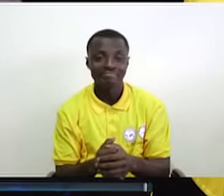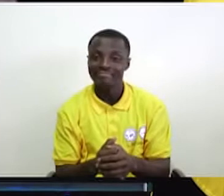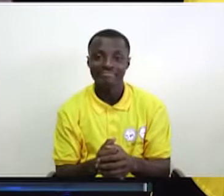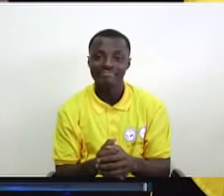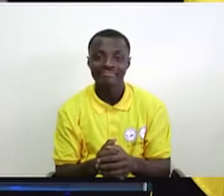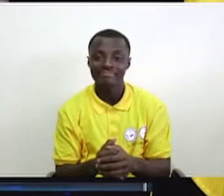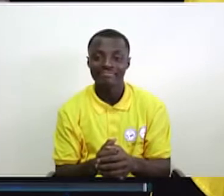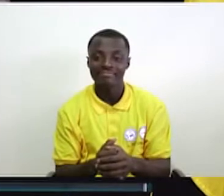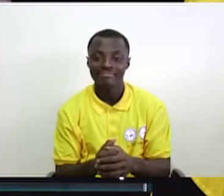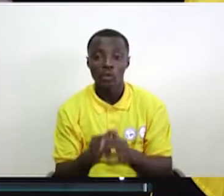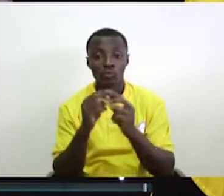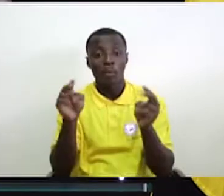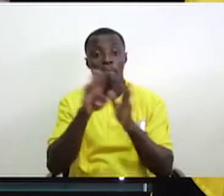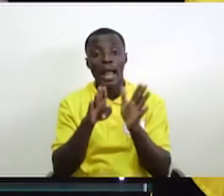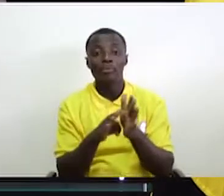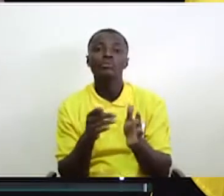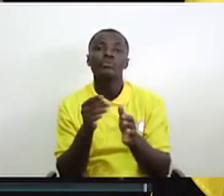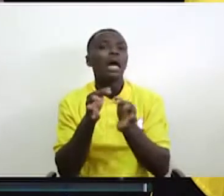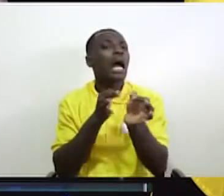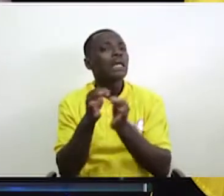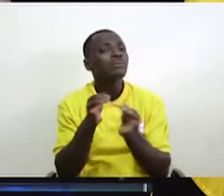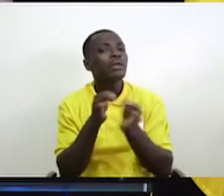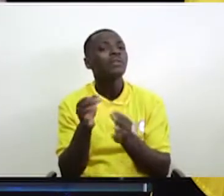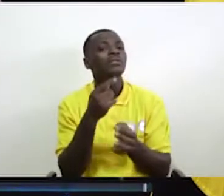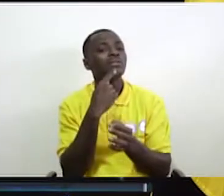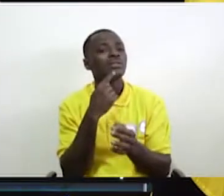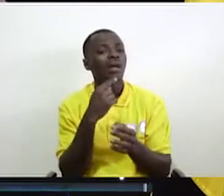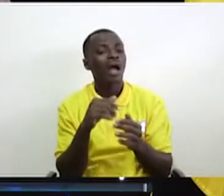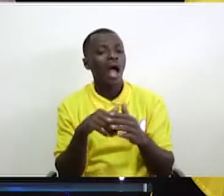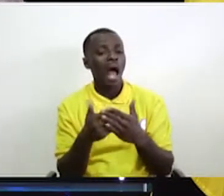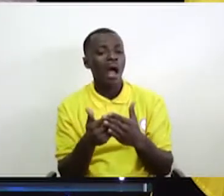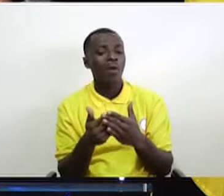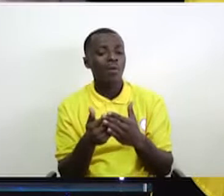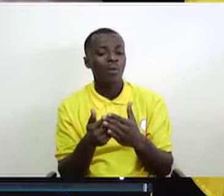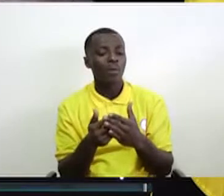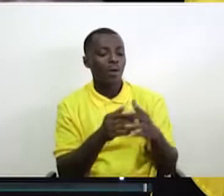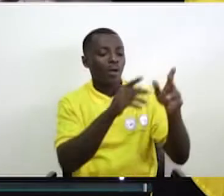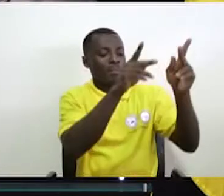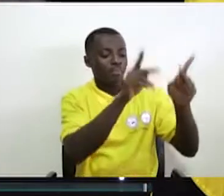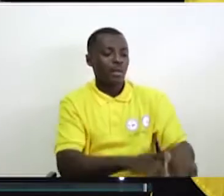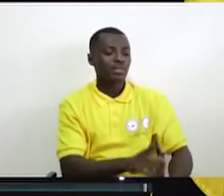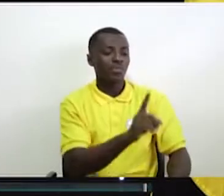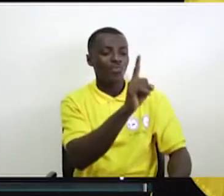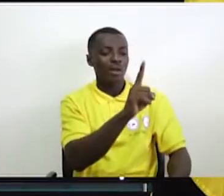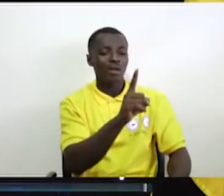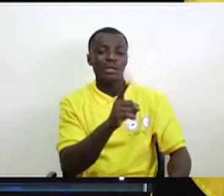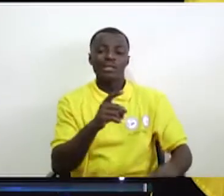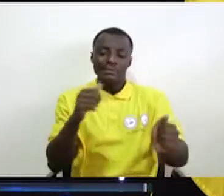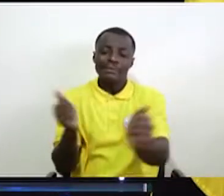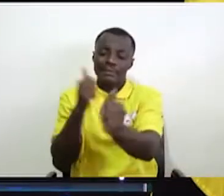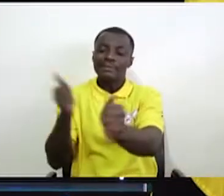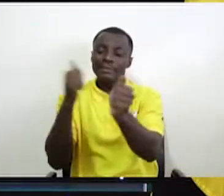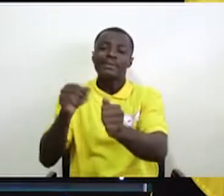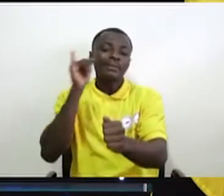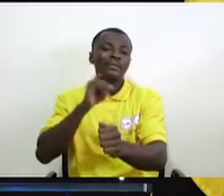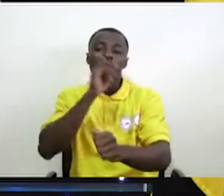The Bible says, how can one chase a thousand of Israelites unless the rock has given them up? So